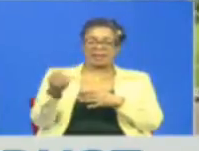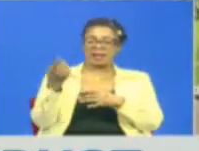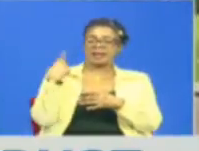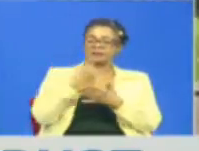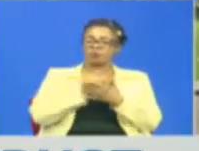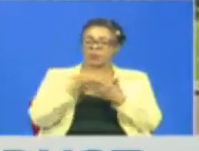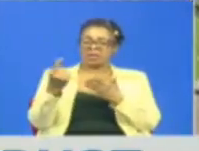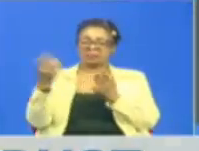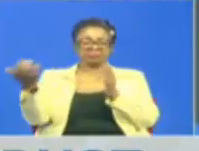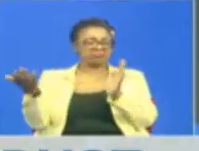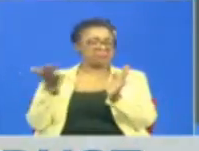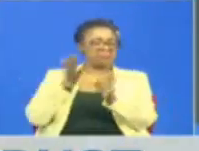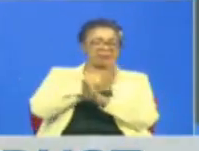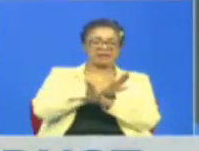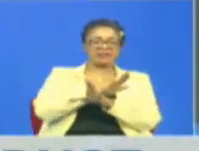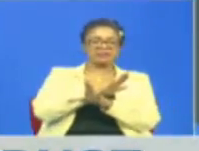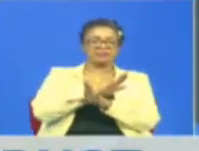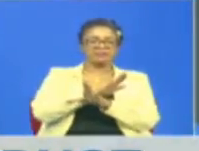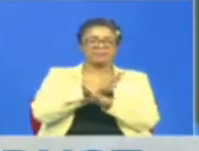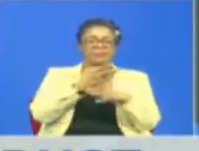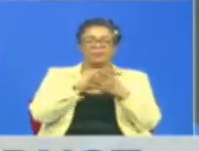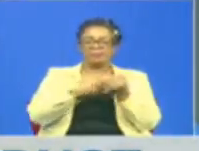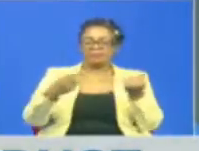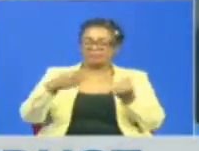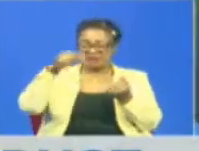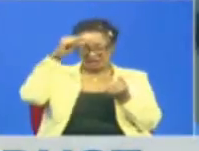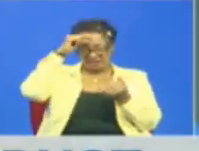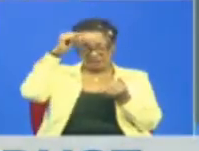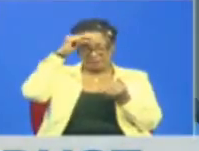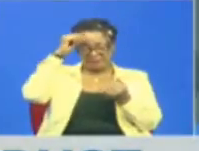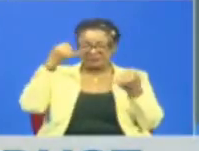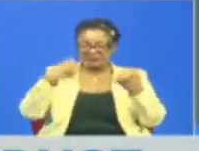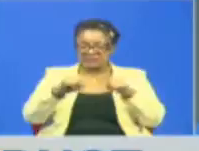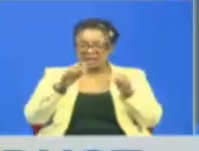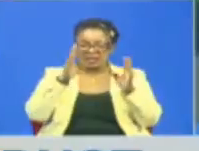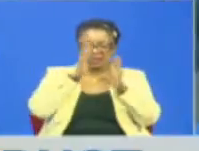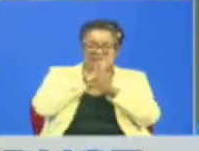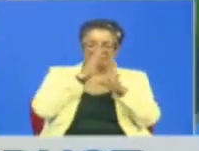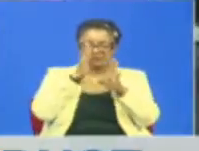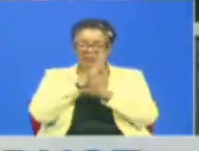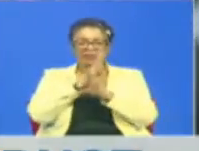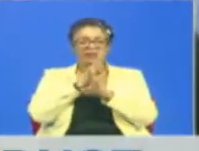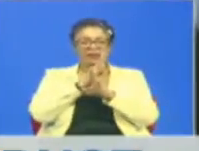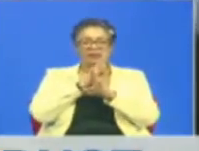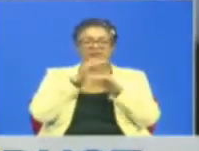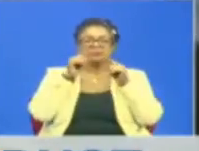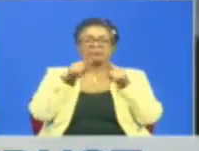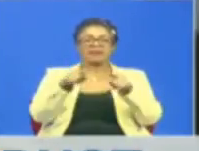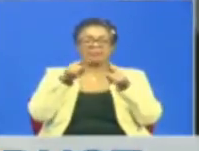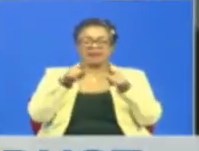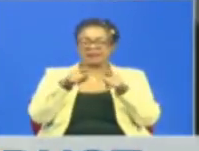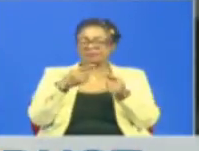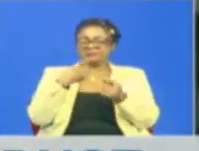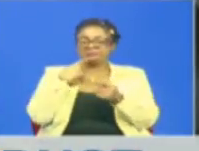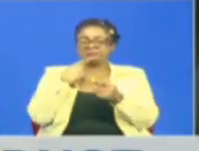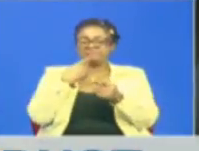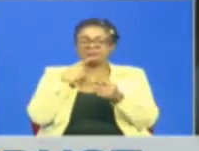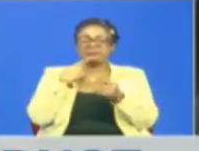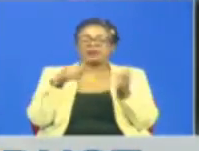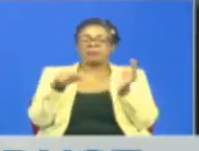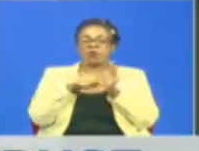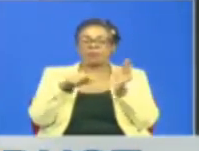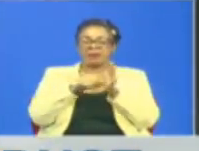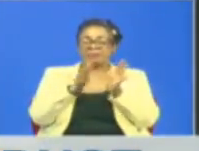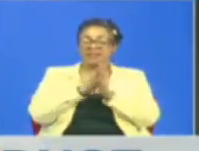back mid-air, both governments attempted to downplay the incident, with one side blaming a technical hitch on the plane and the